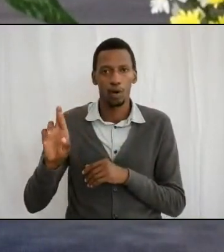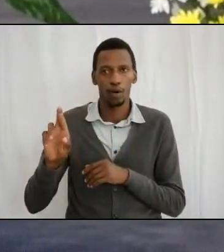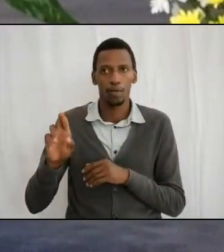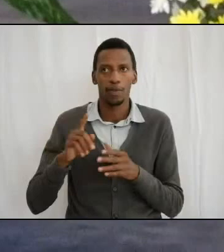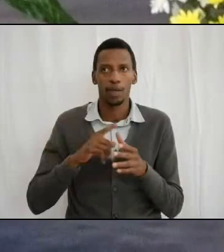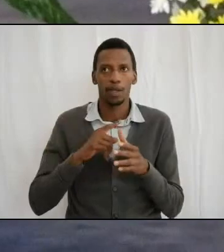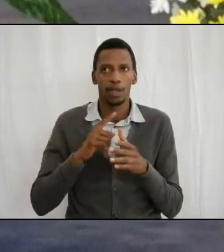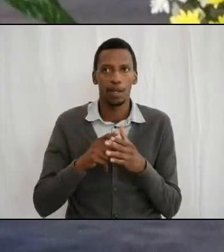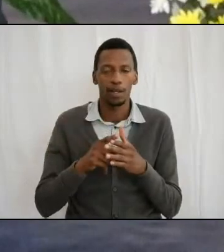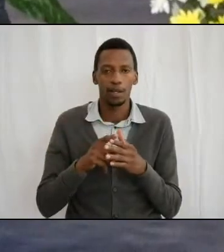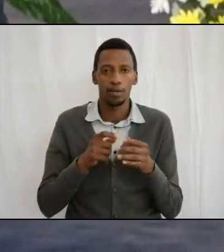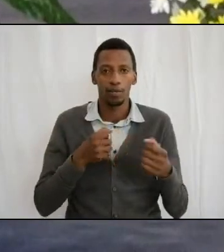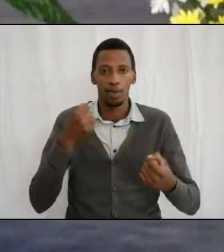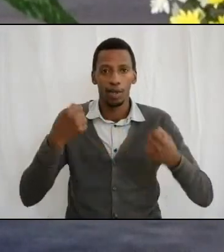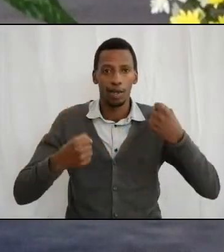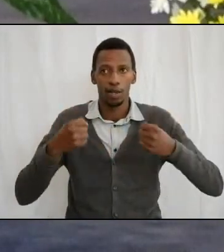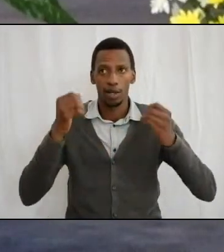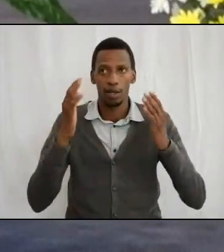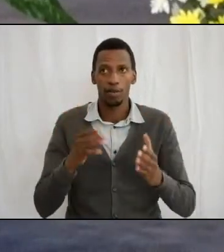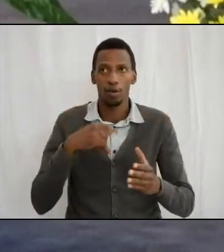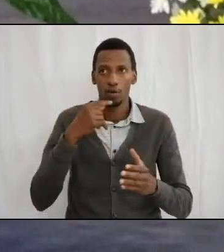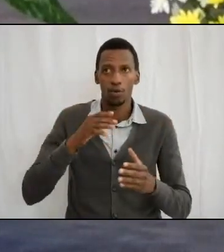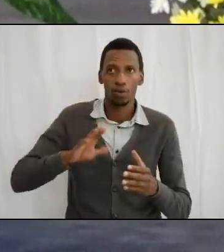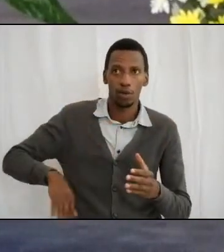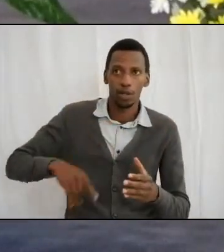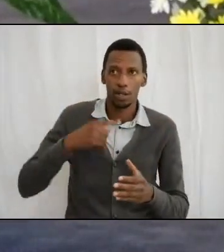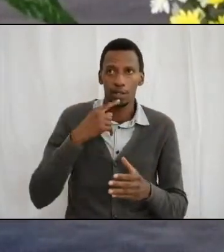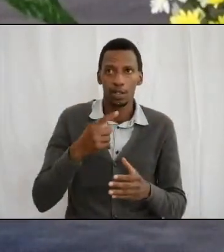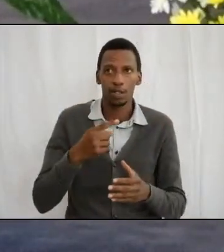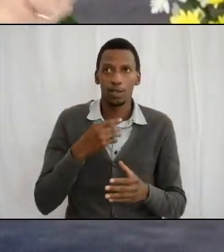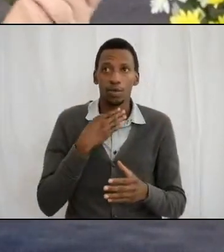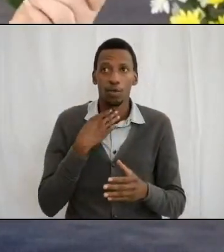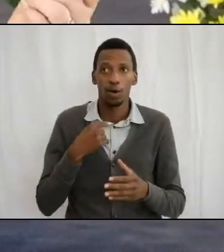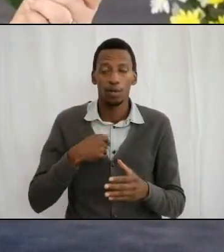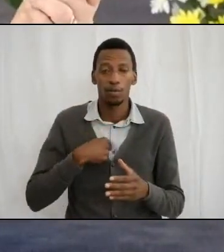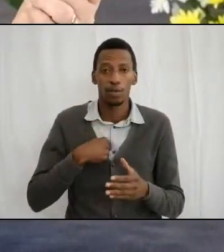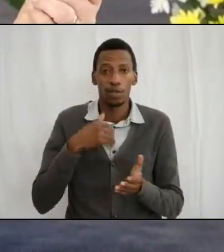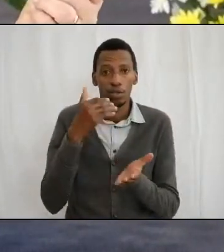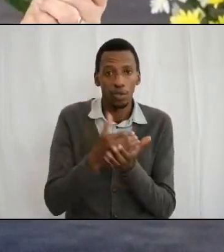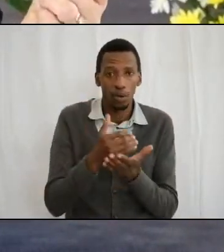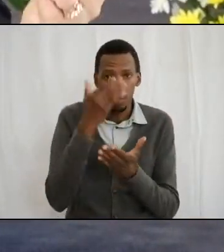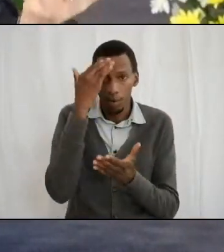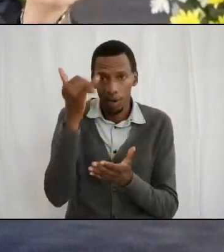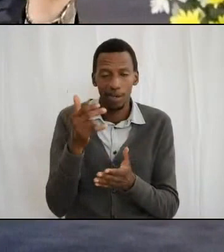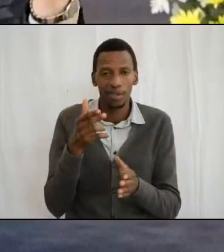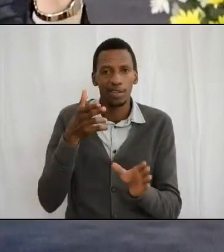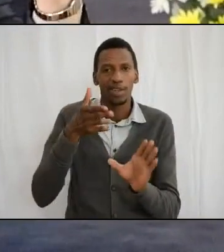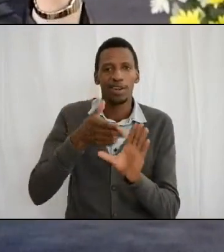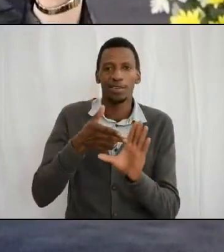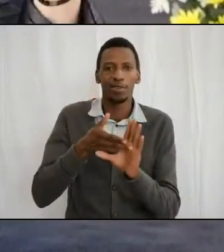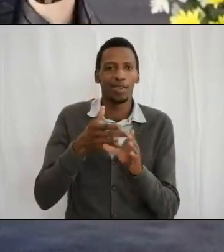already quite late, says, "Do you mind if we make a stop because I don't have any fuel?"